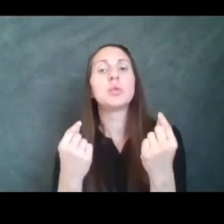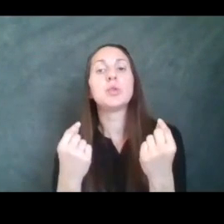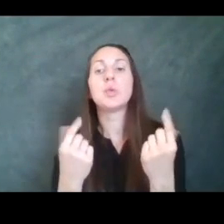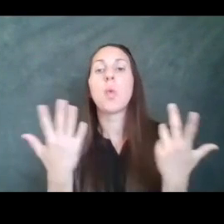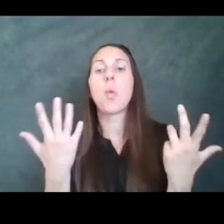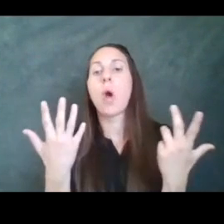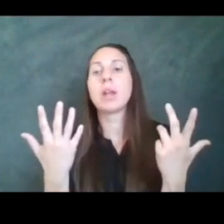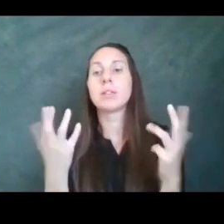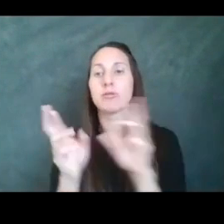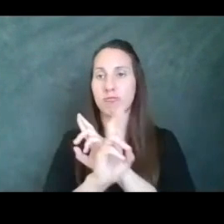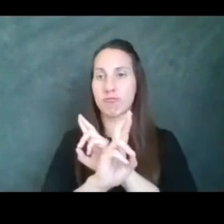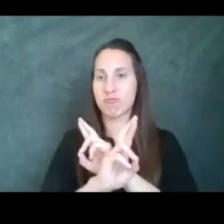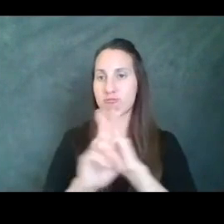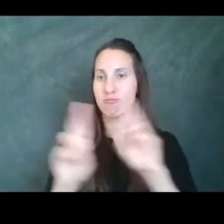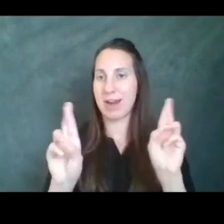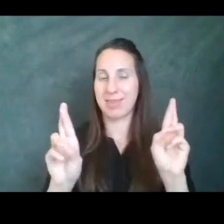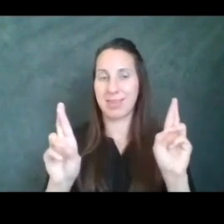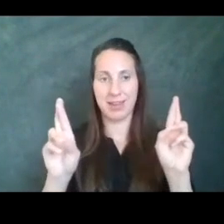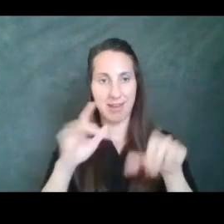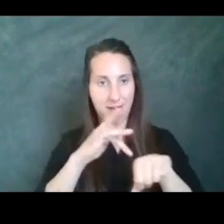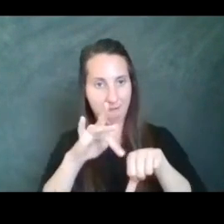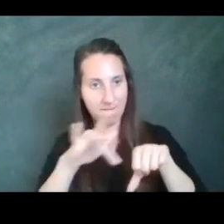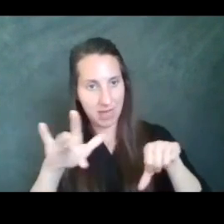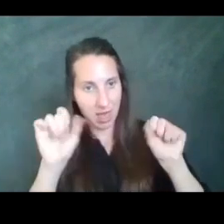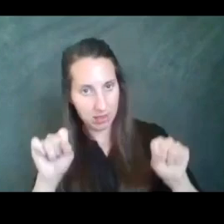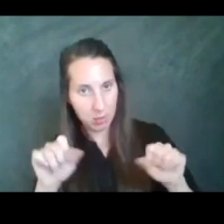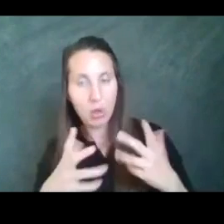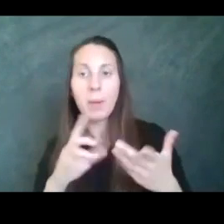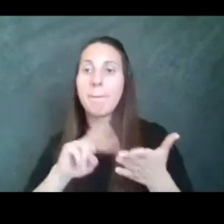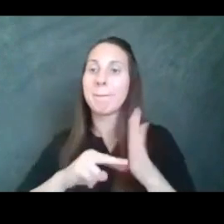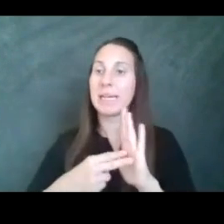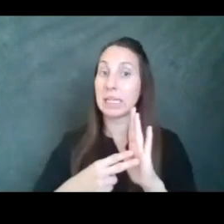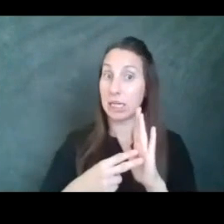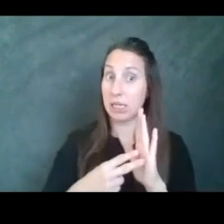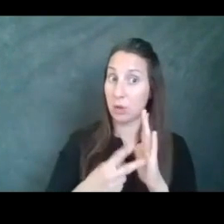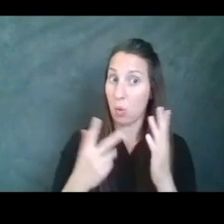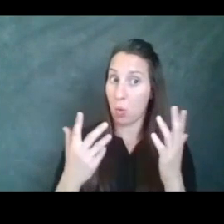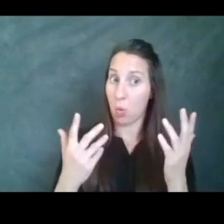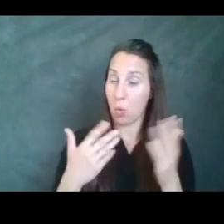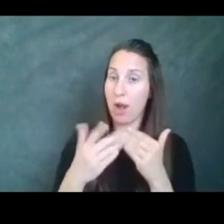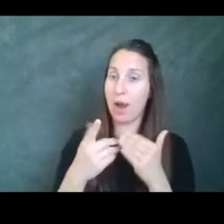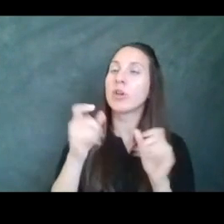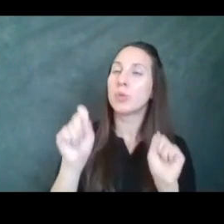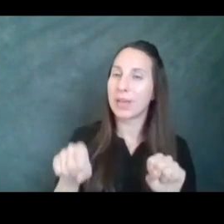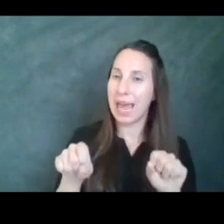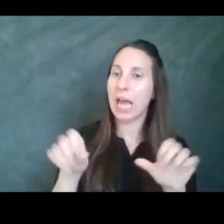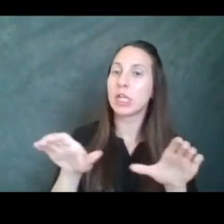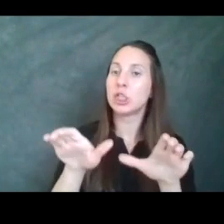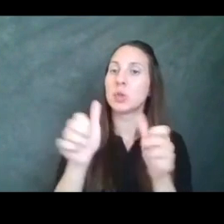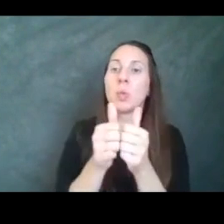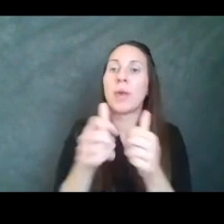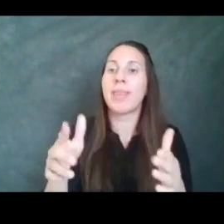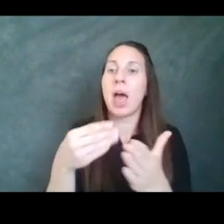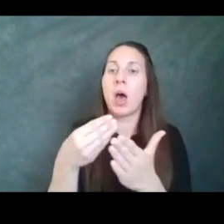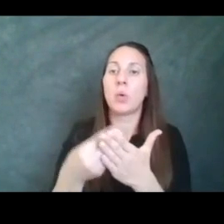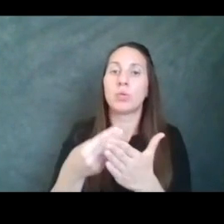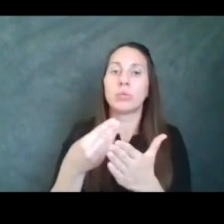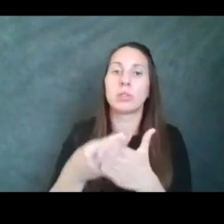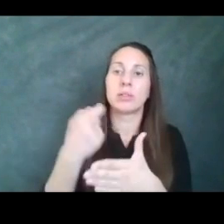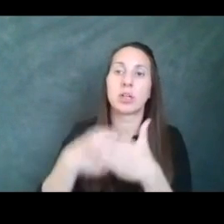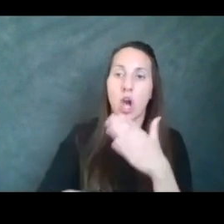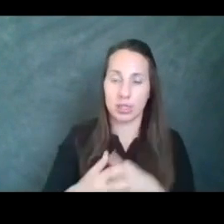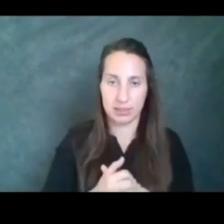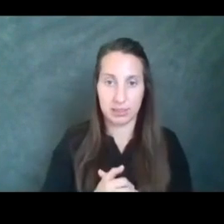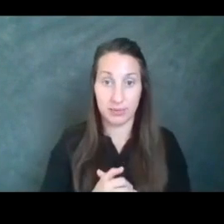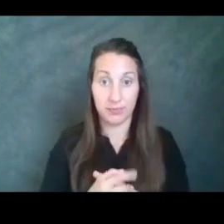achievable, which is easily to do without undue expense. For those barriers that were built after